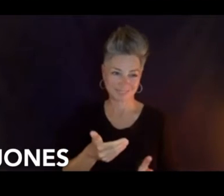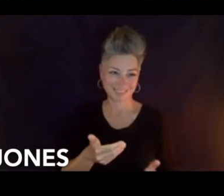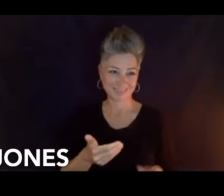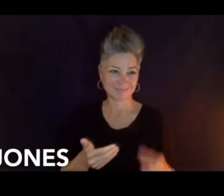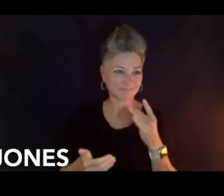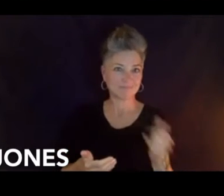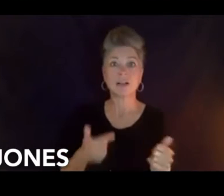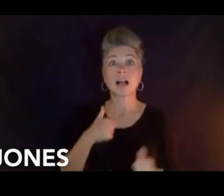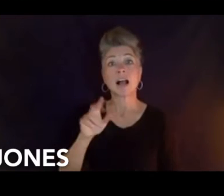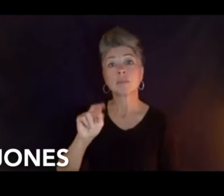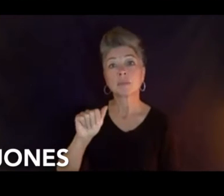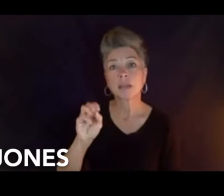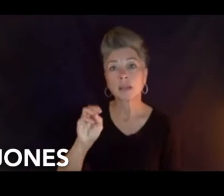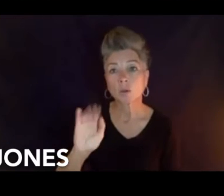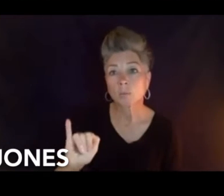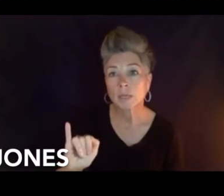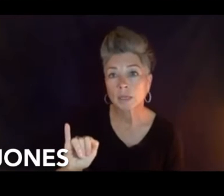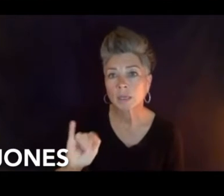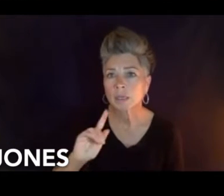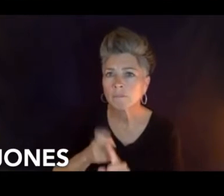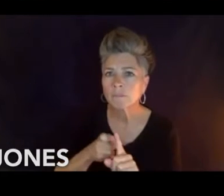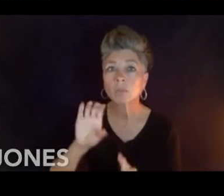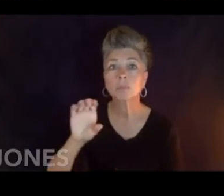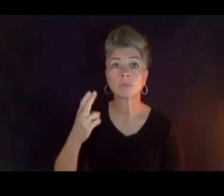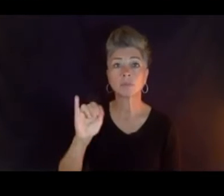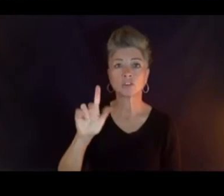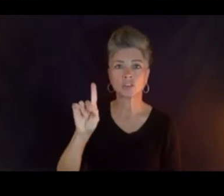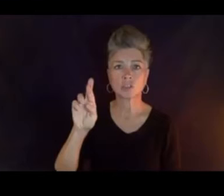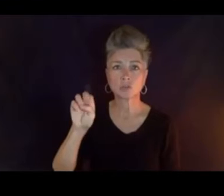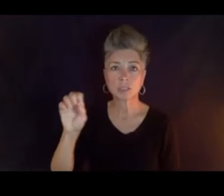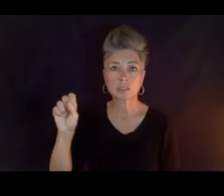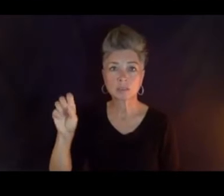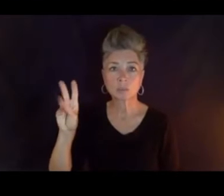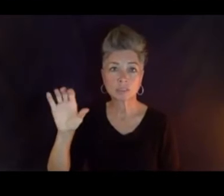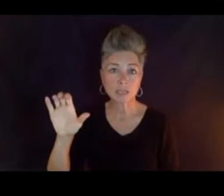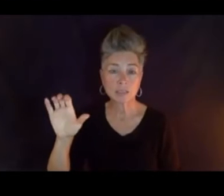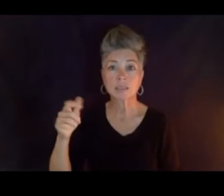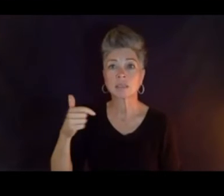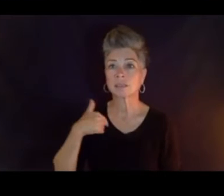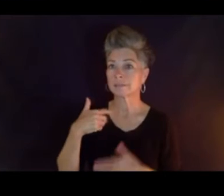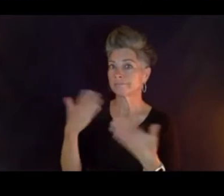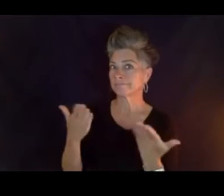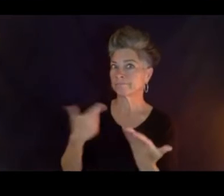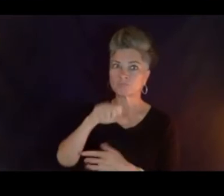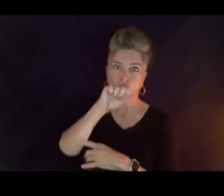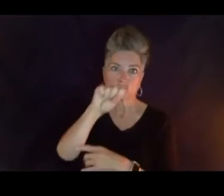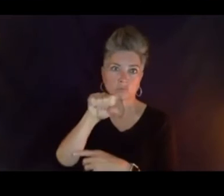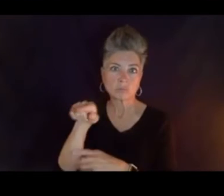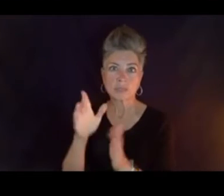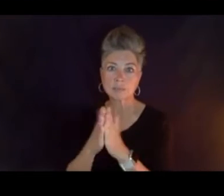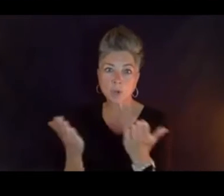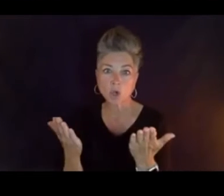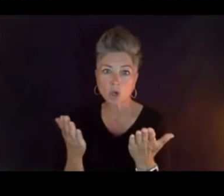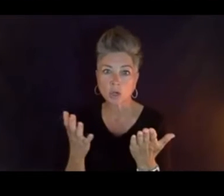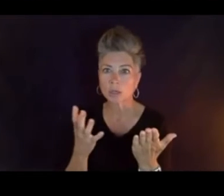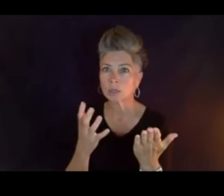Naomi. I come from Children's, Wisconsin. I'm here. I've been a lover of this book, and this has really,